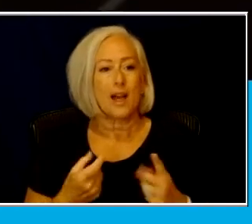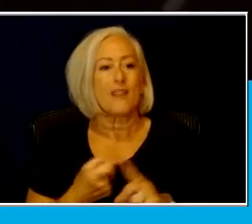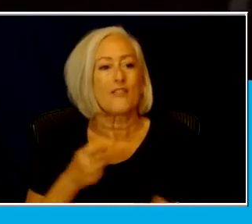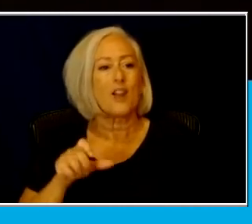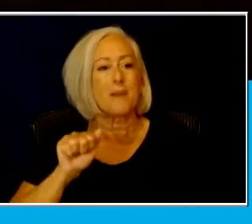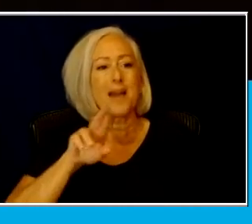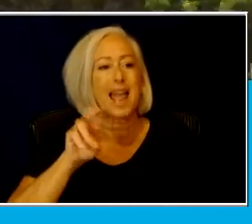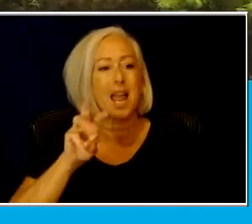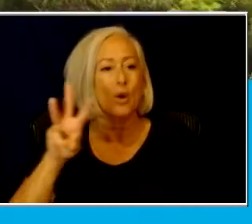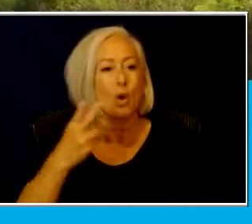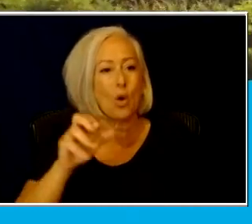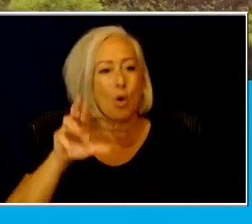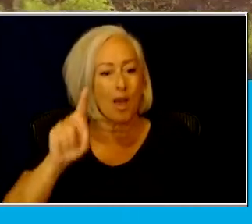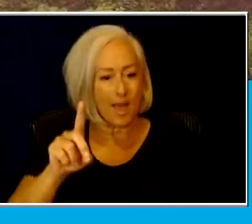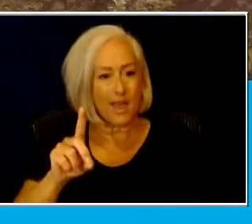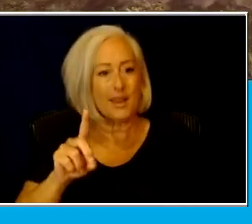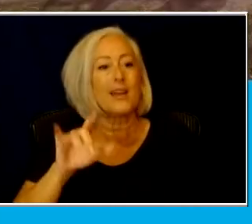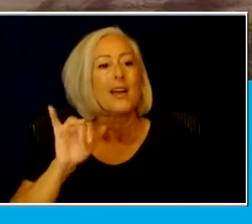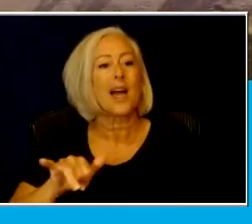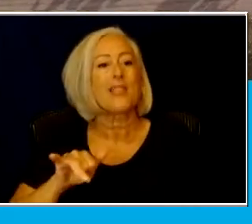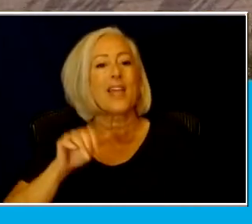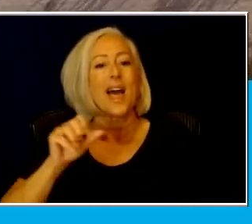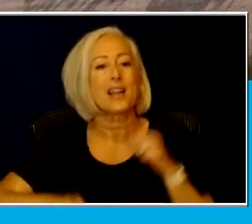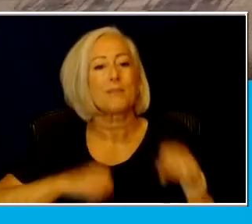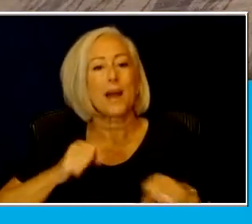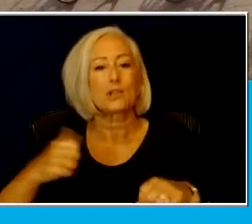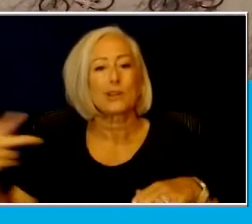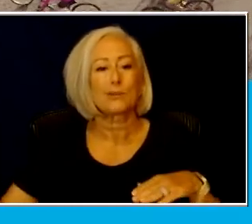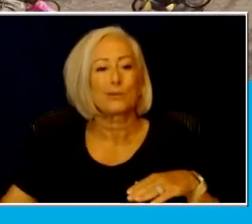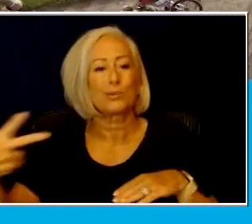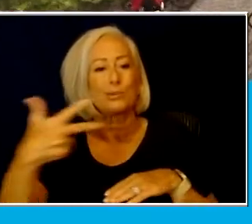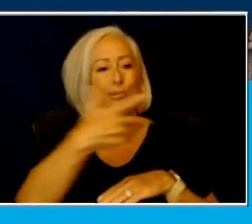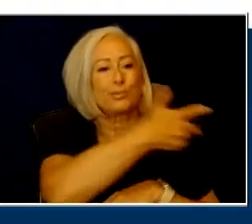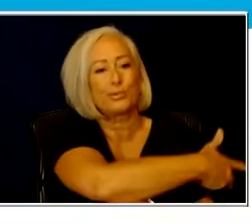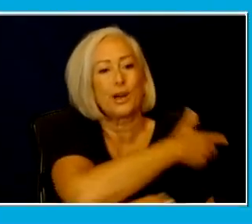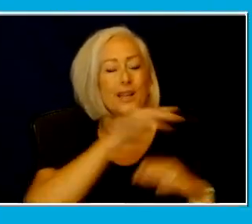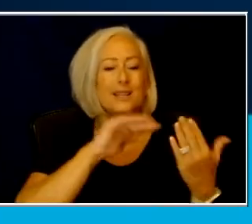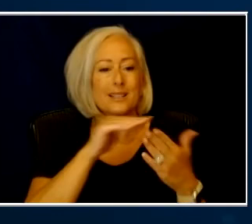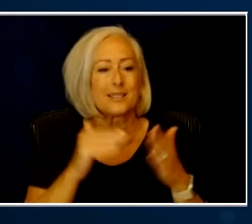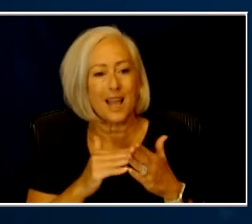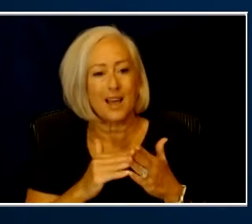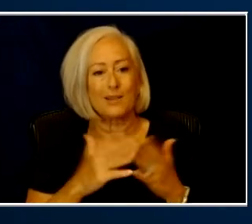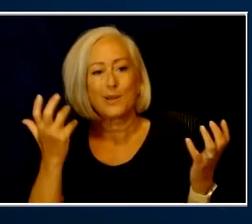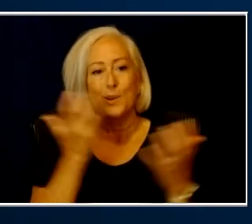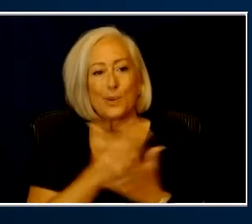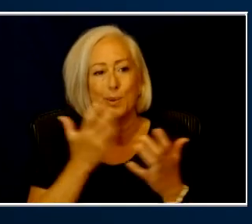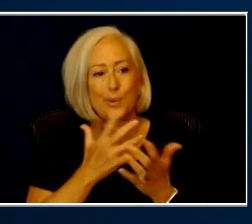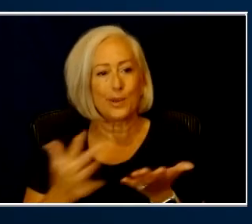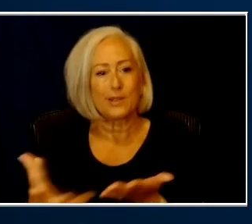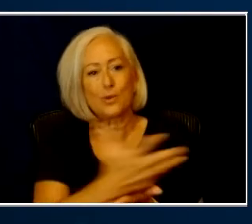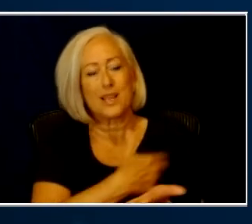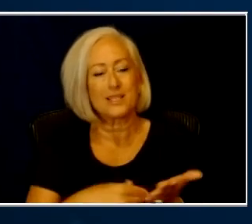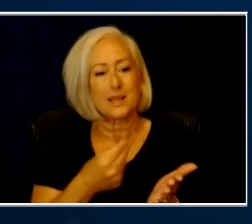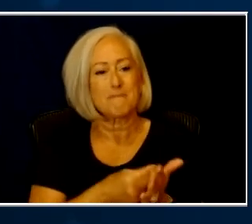this coast-to-coast race rolls through. A look at this epic cycling event raising money for cancer